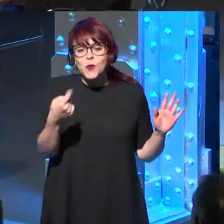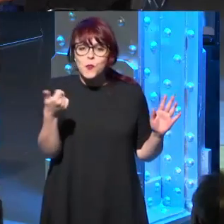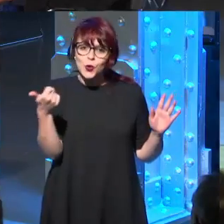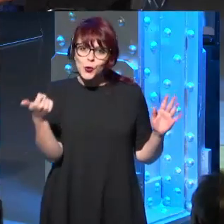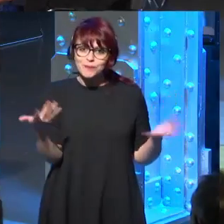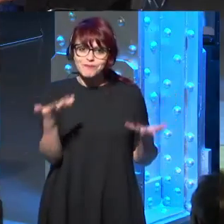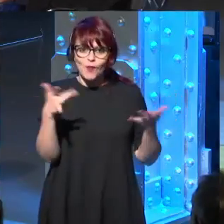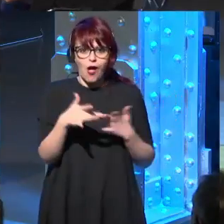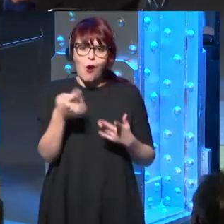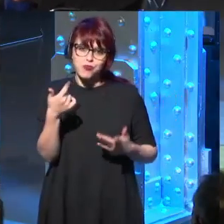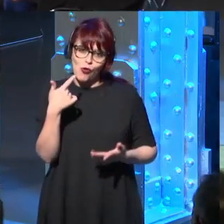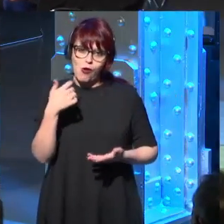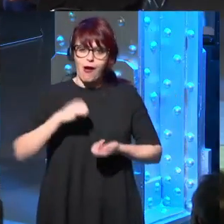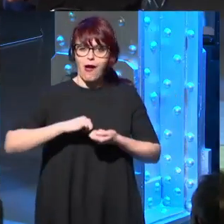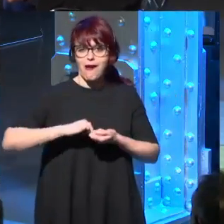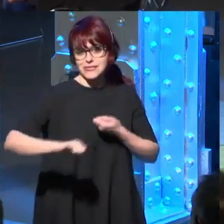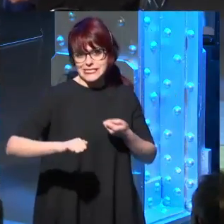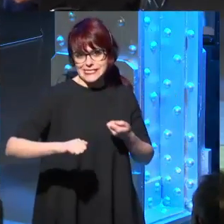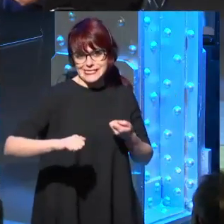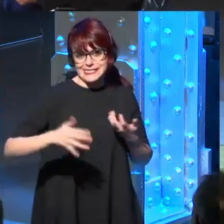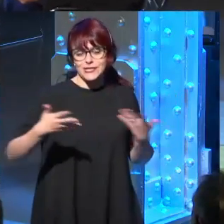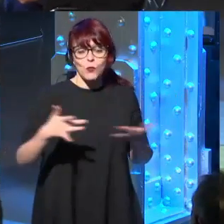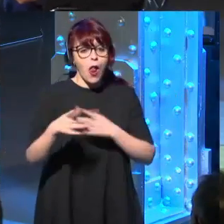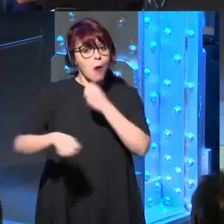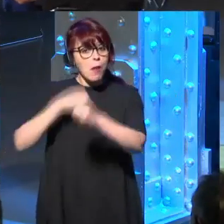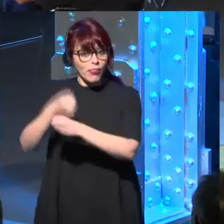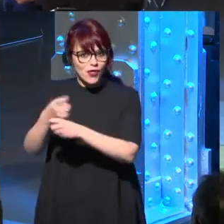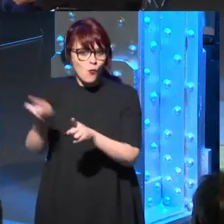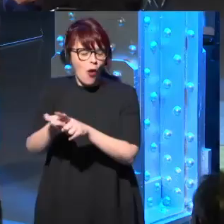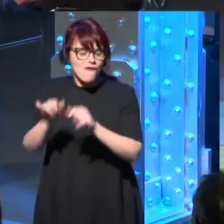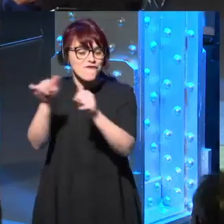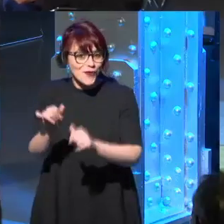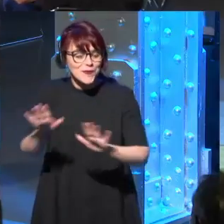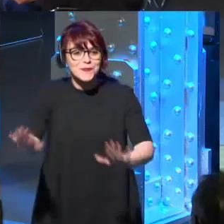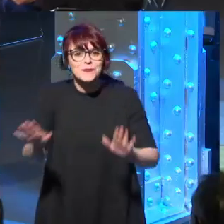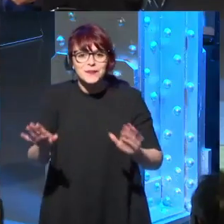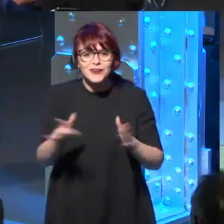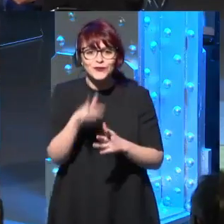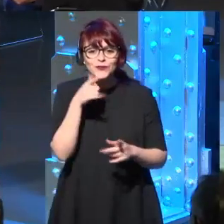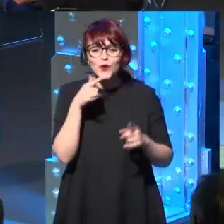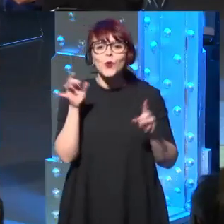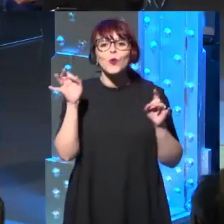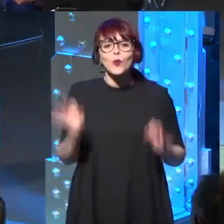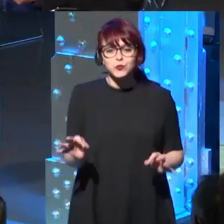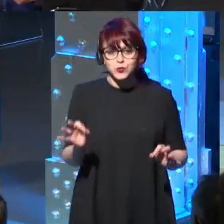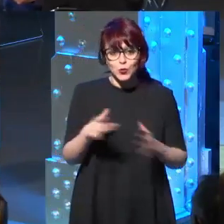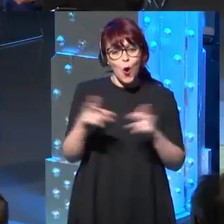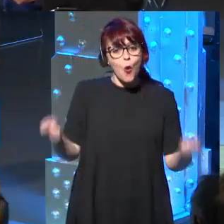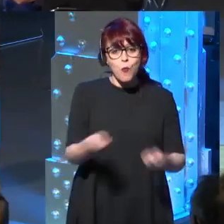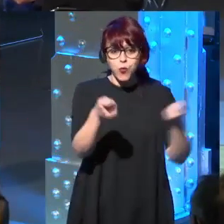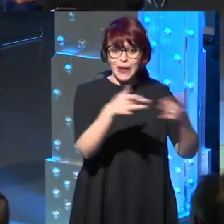it's interesting that the book is published in America, and some of the readers